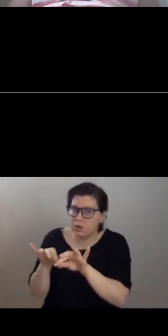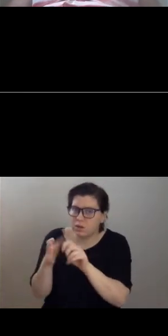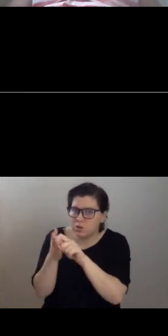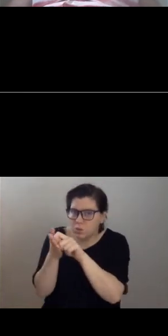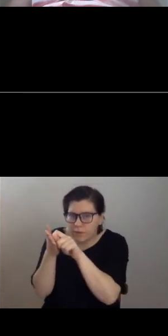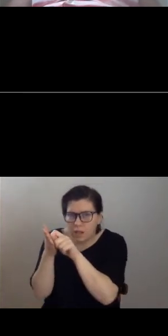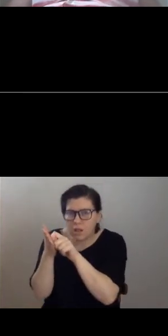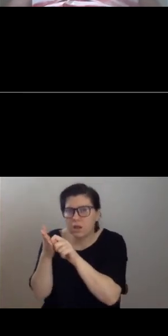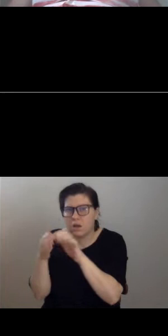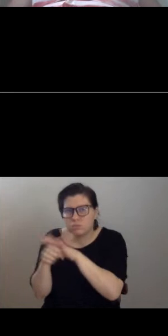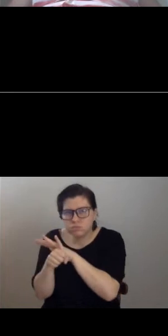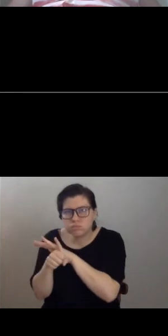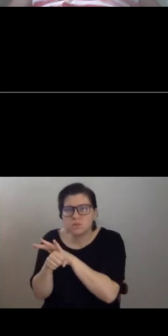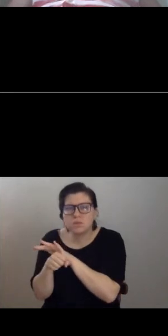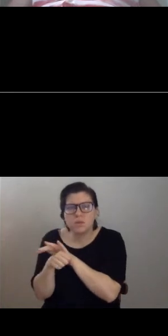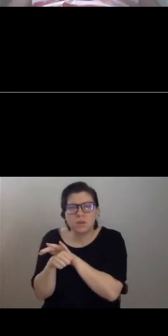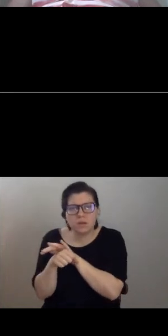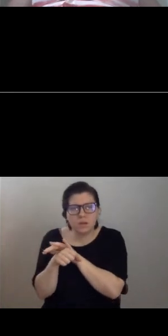you use